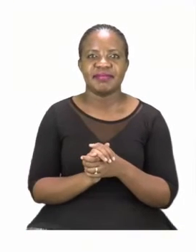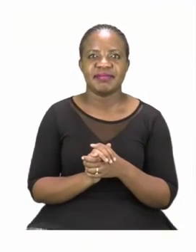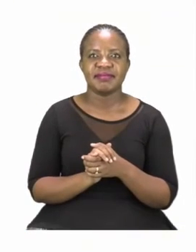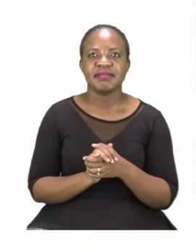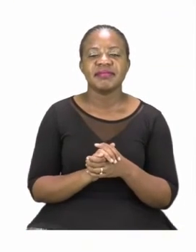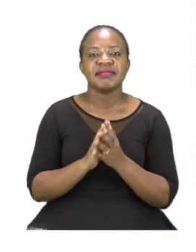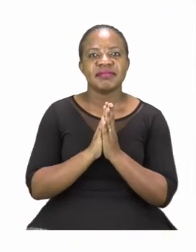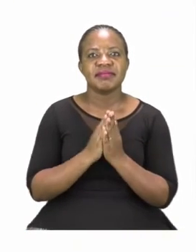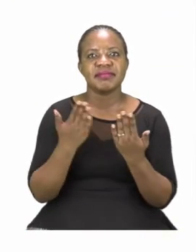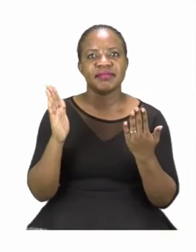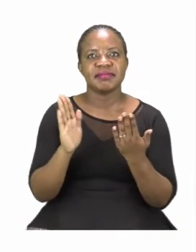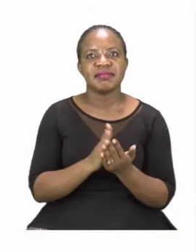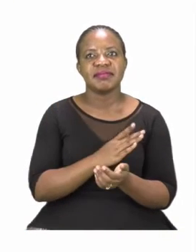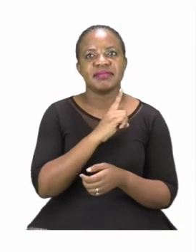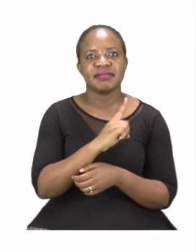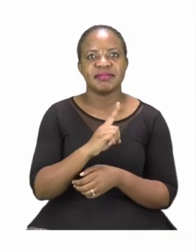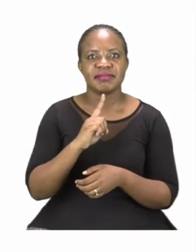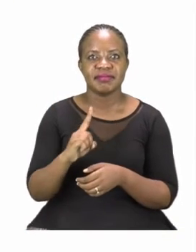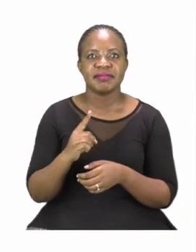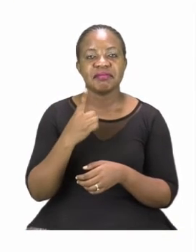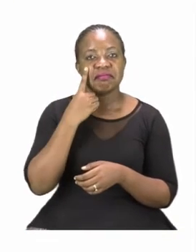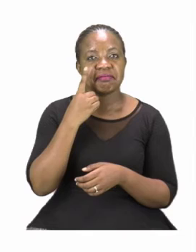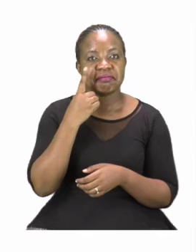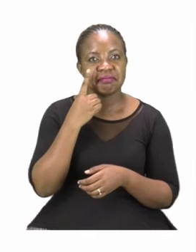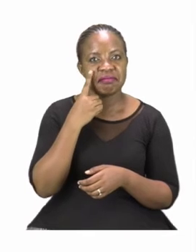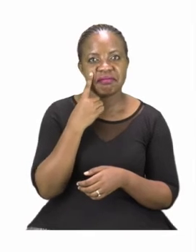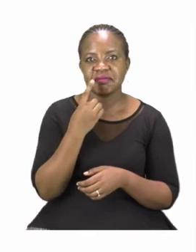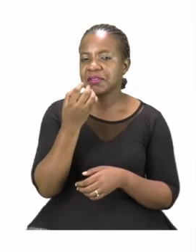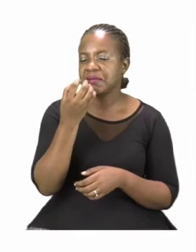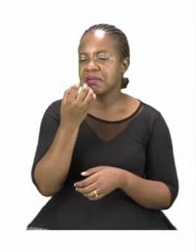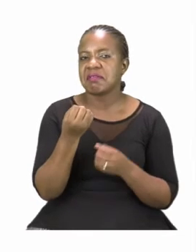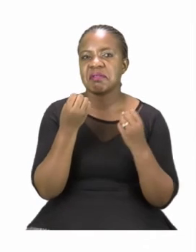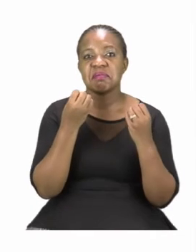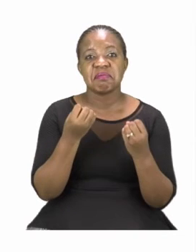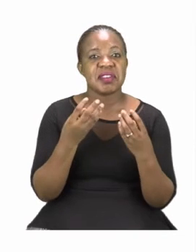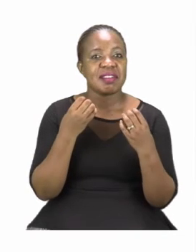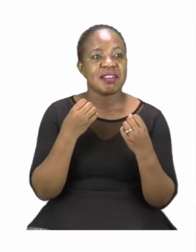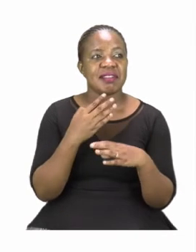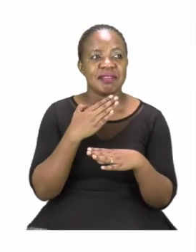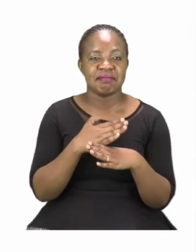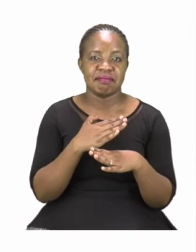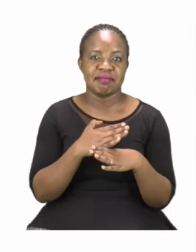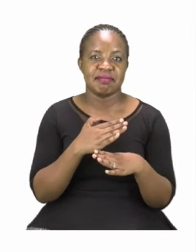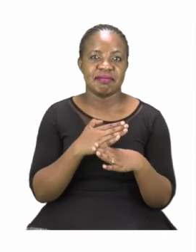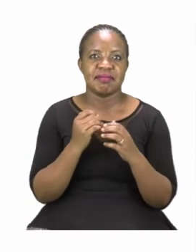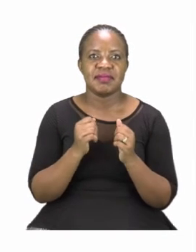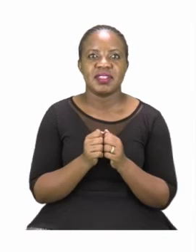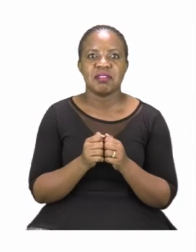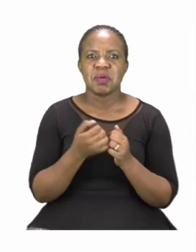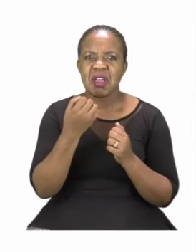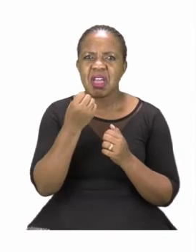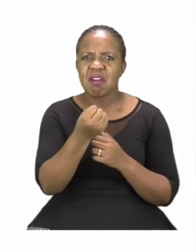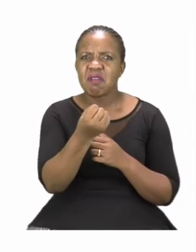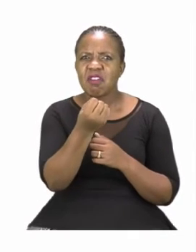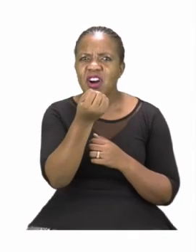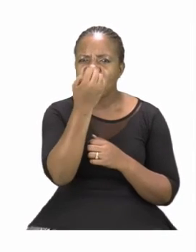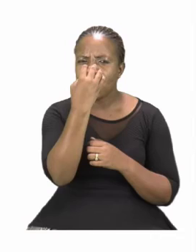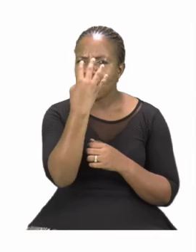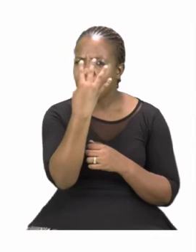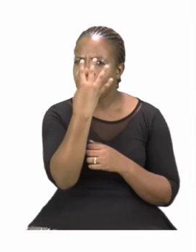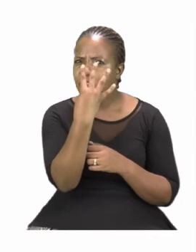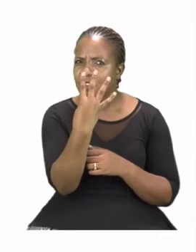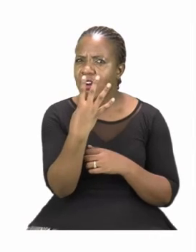our school booklet program? Please contact us on 081 74 3759 and we will put you on our distribution